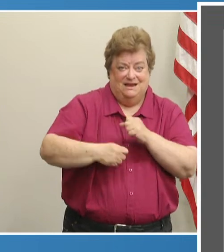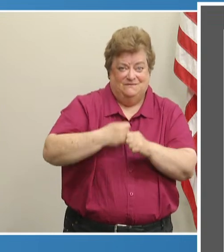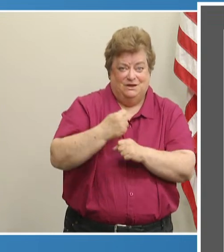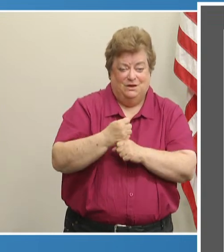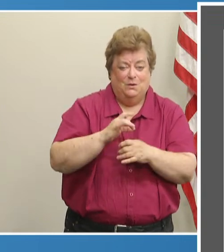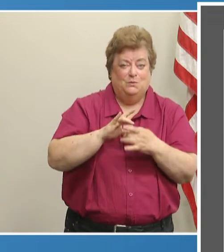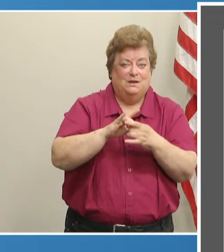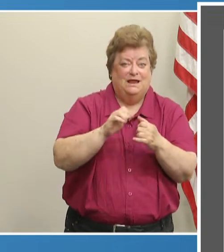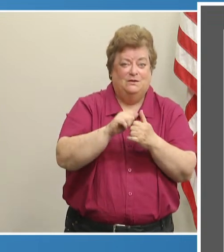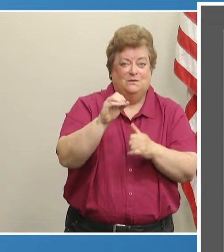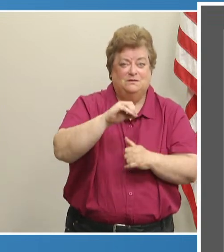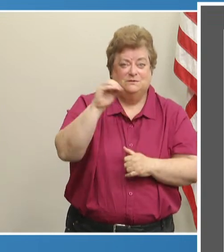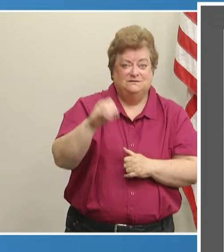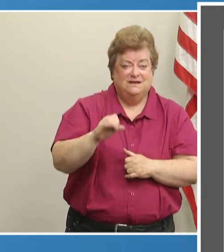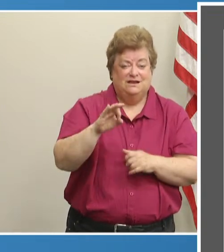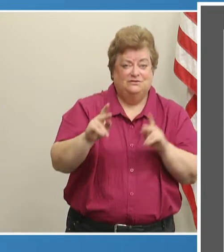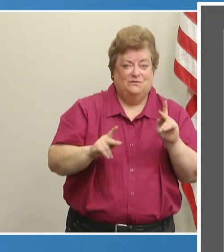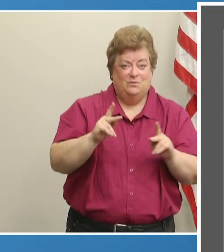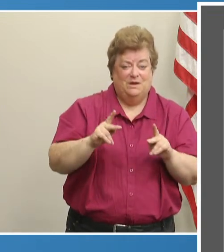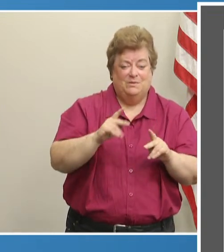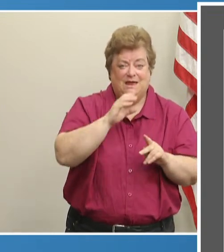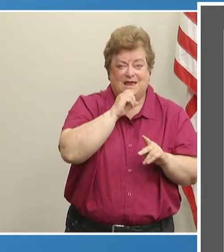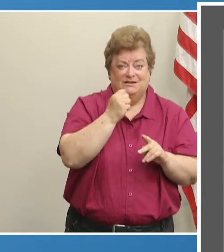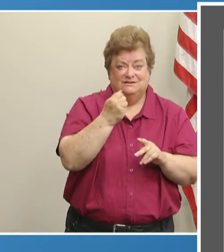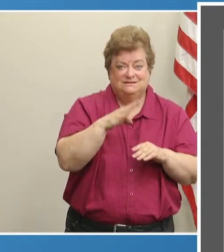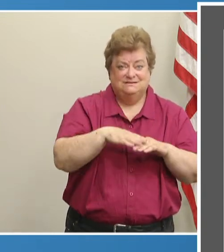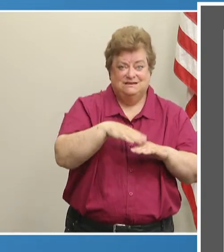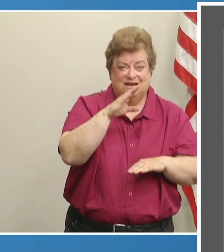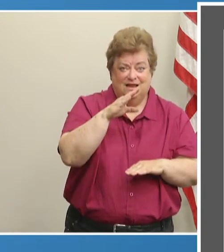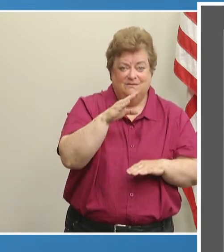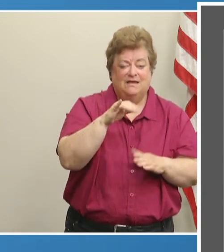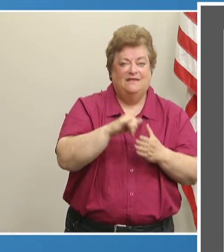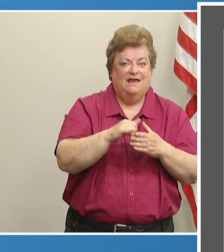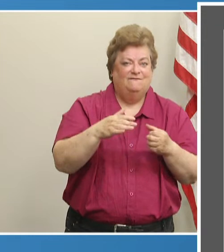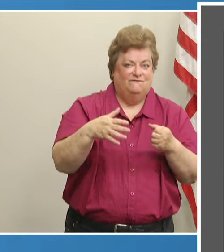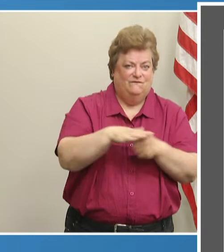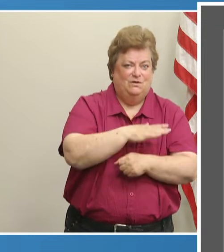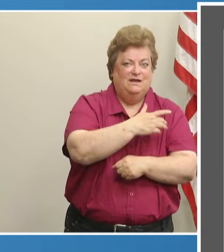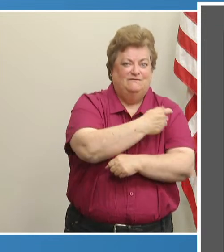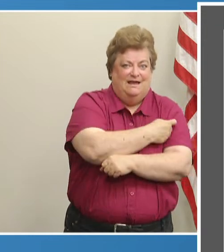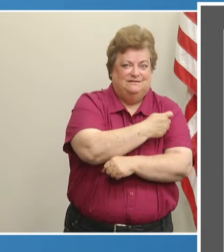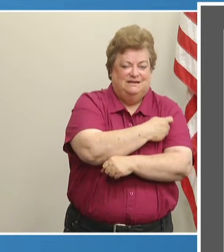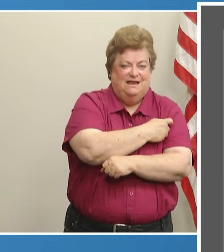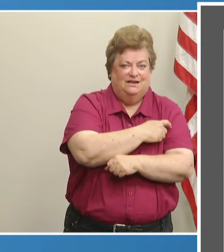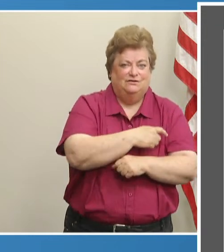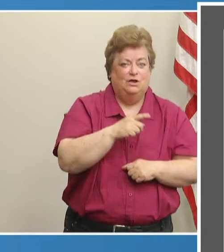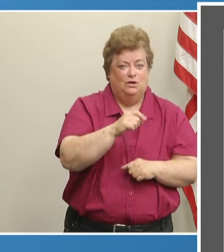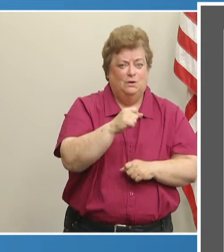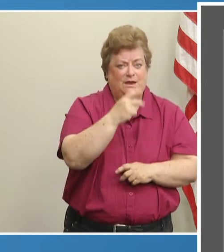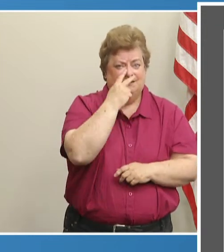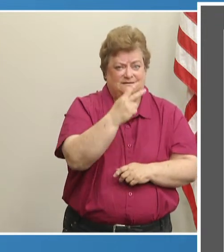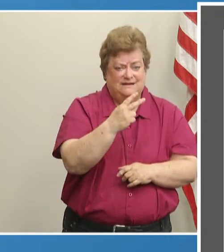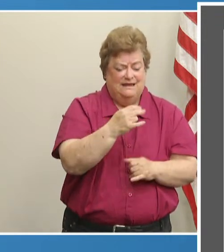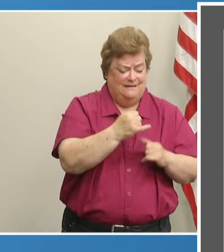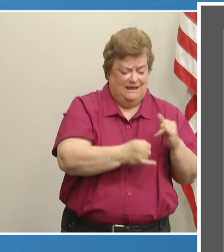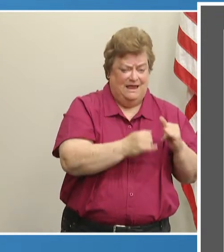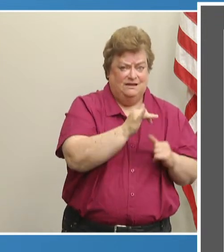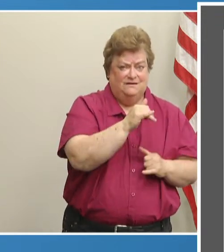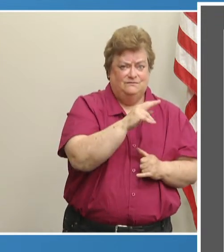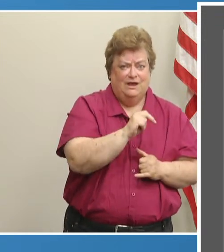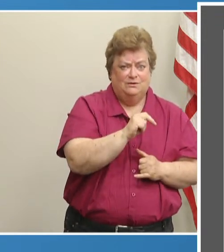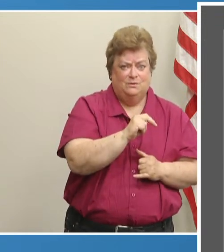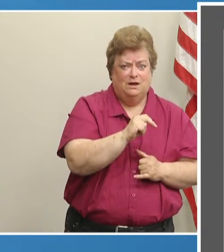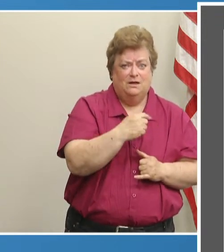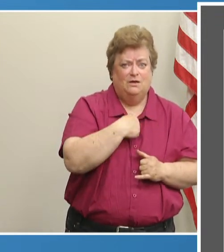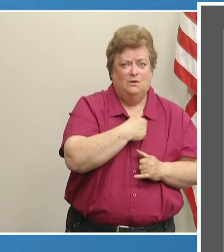related to the percentage of our population 16 and up who are fully vaccinated. As you can see, at the end of